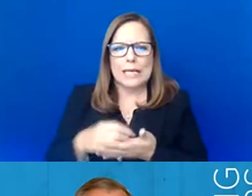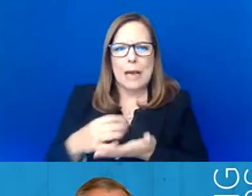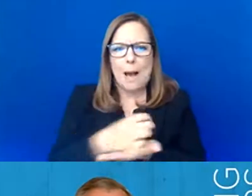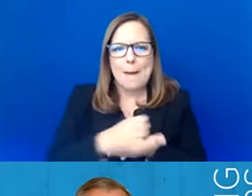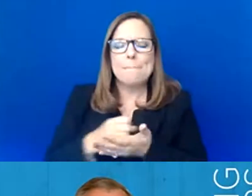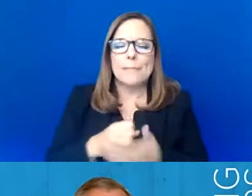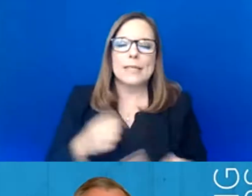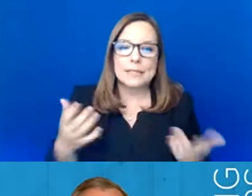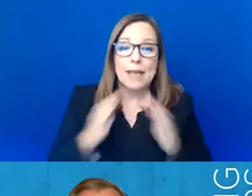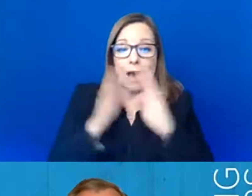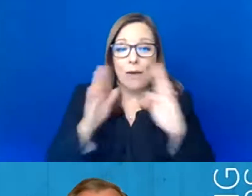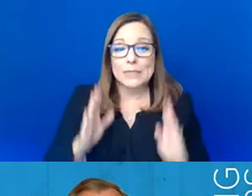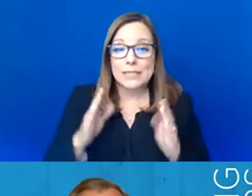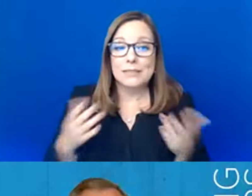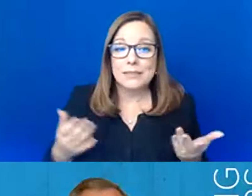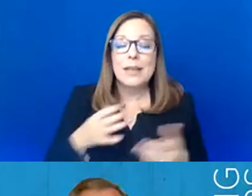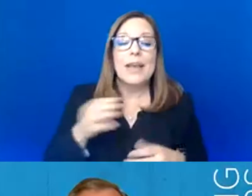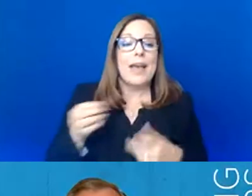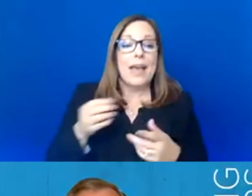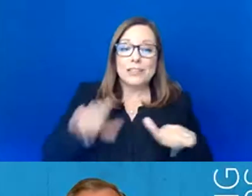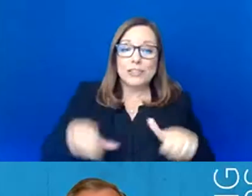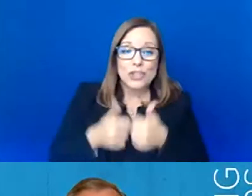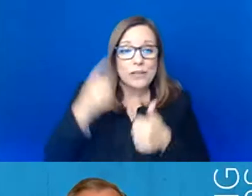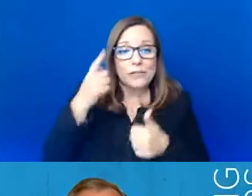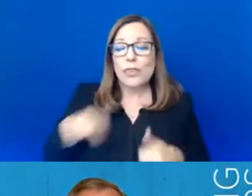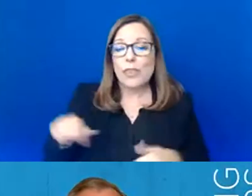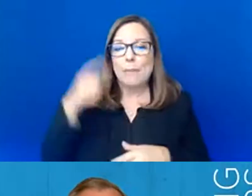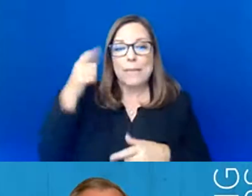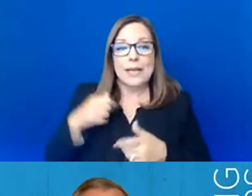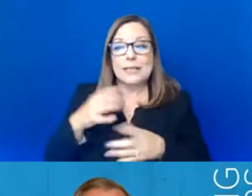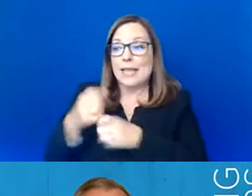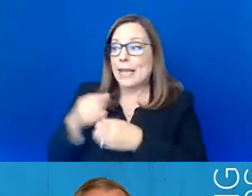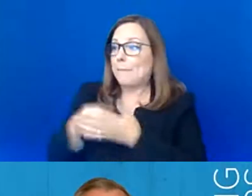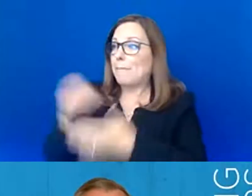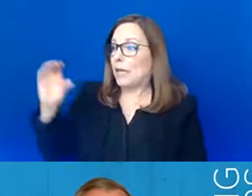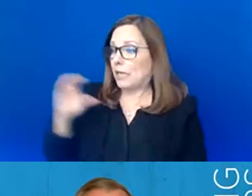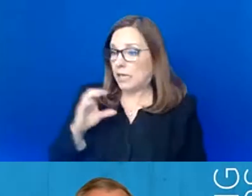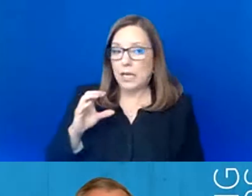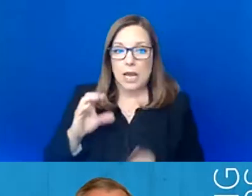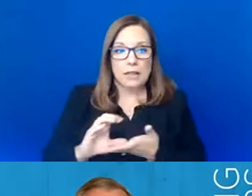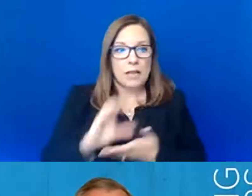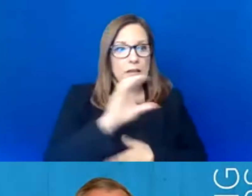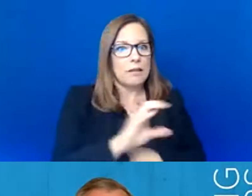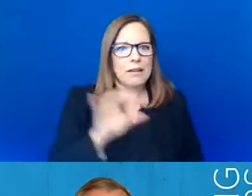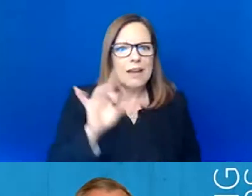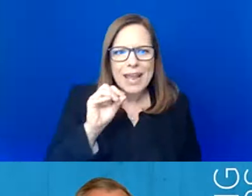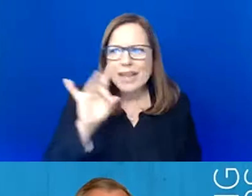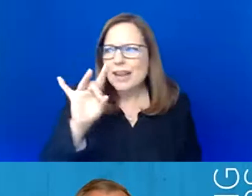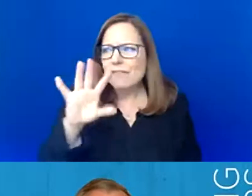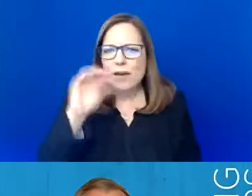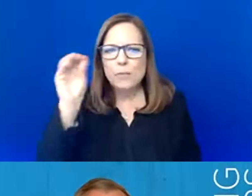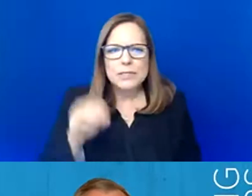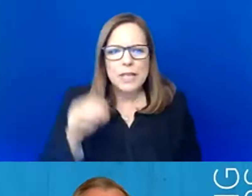They're challenged when they're spending sometimes 80–85% of their income on housing and are